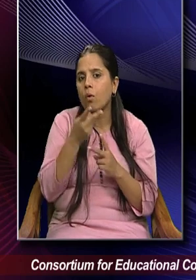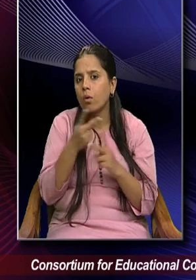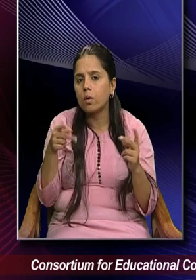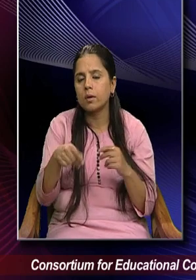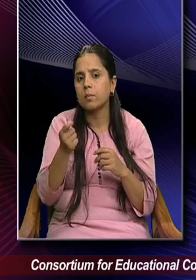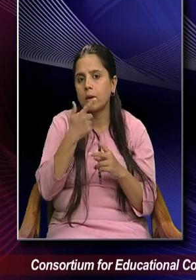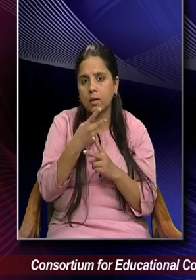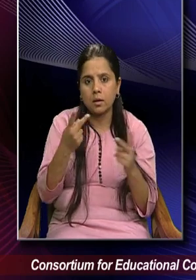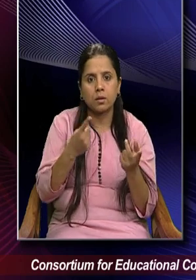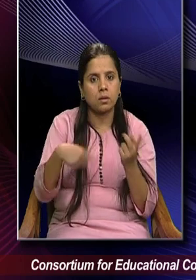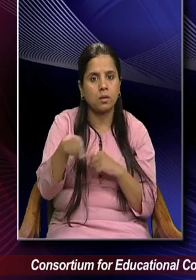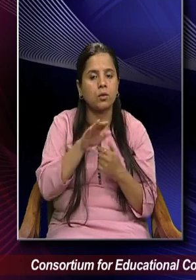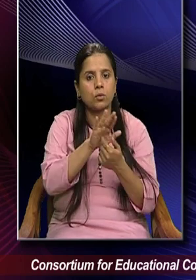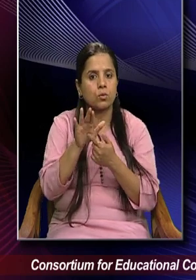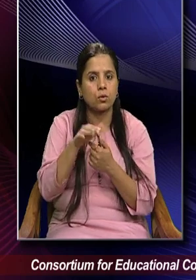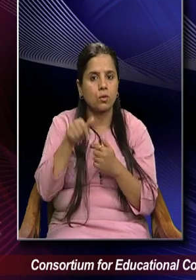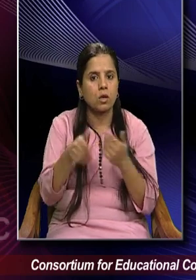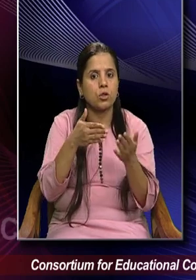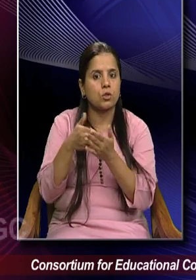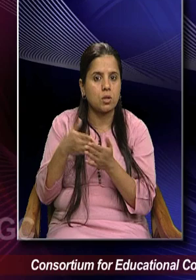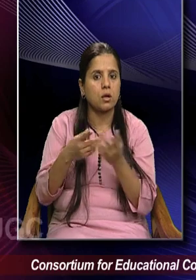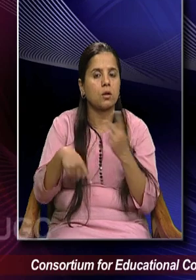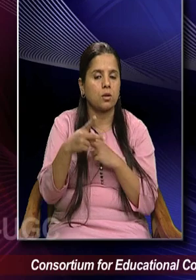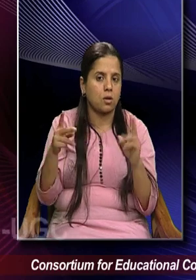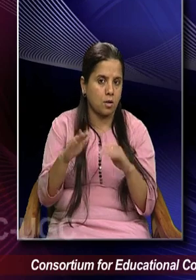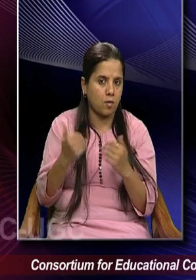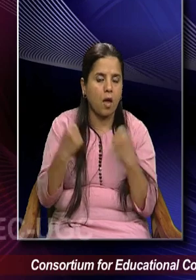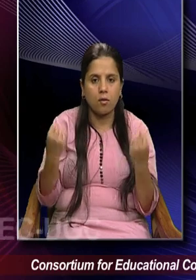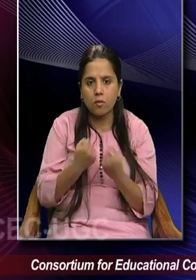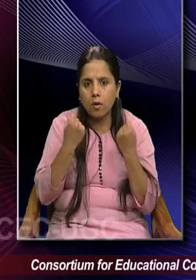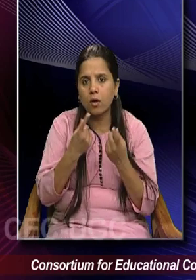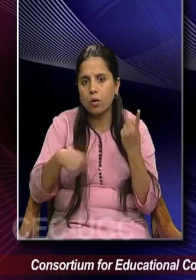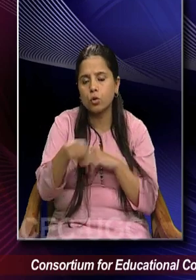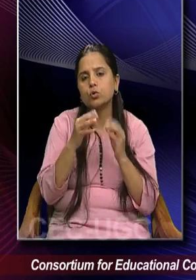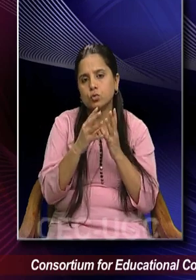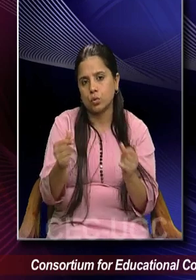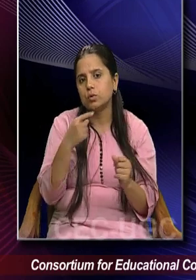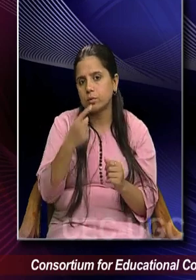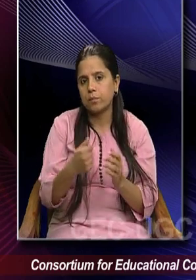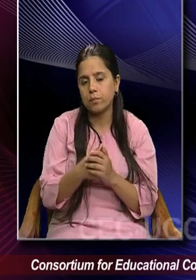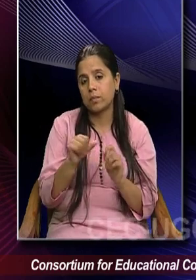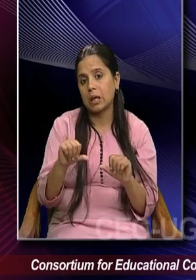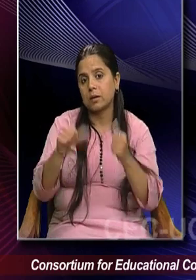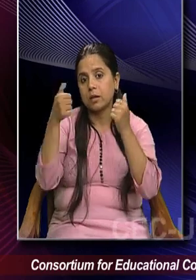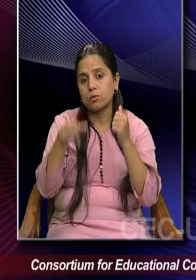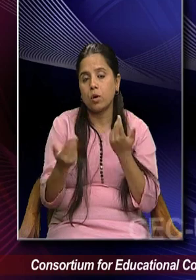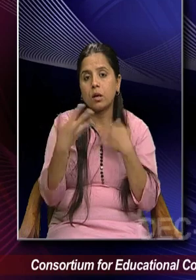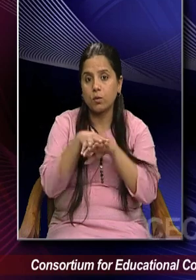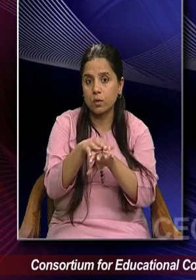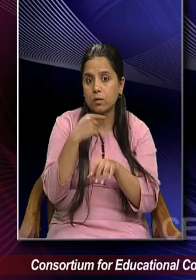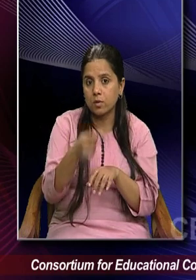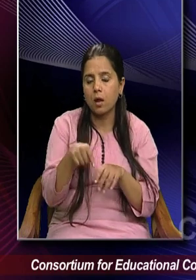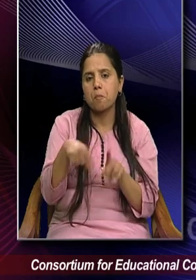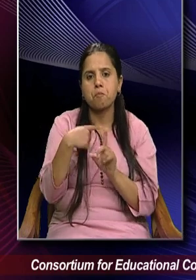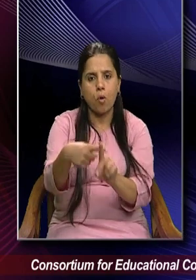medicines. While highlighting challenges, also report on effort to find solutions. Successful integration and